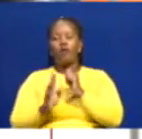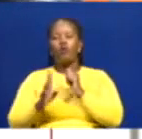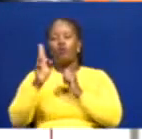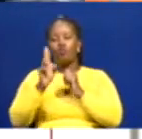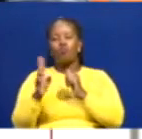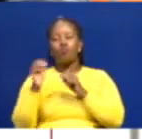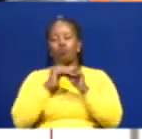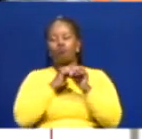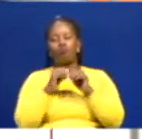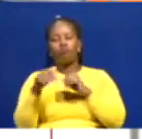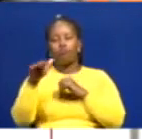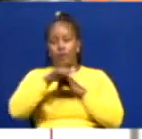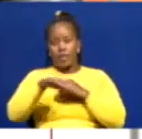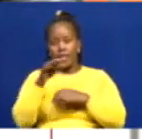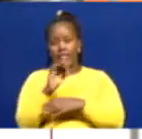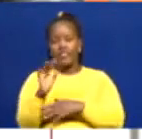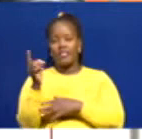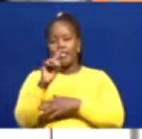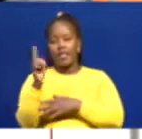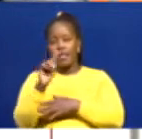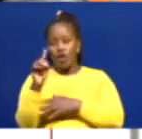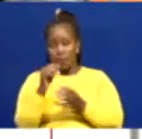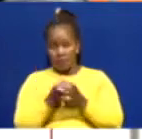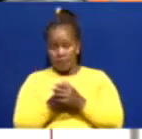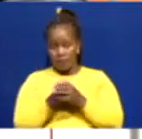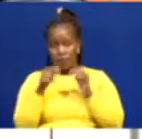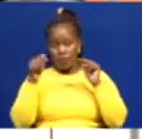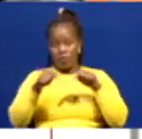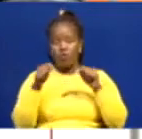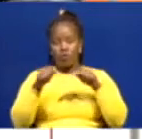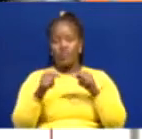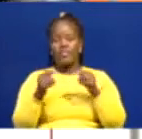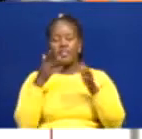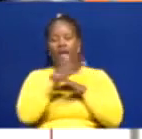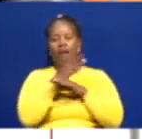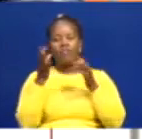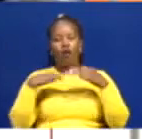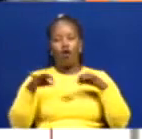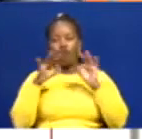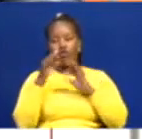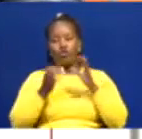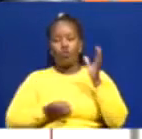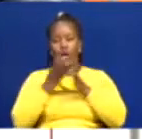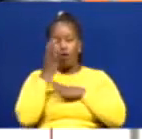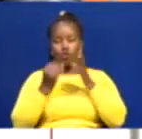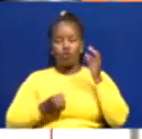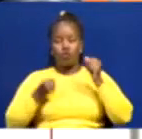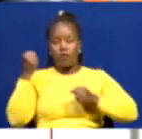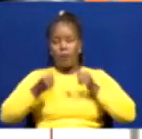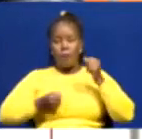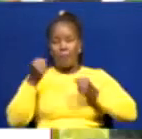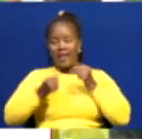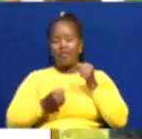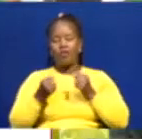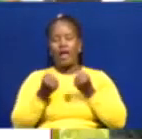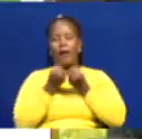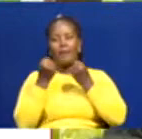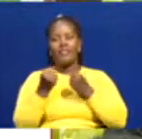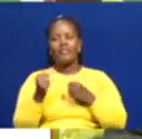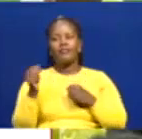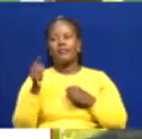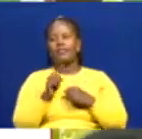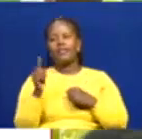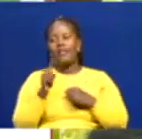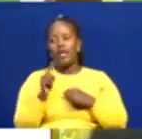in Nairobi. The announcement was made today following the official launch of the marathon held in Nairobi. Let's take a